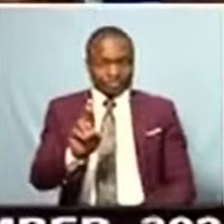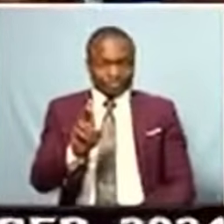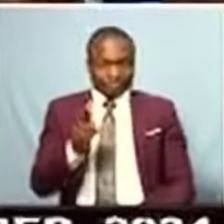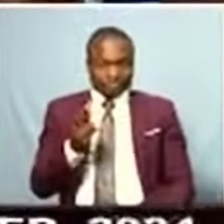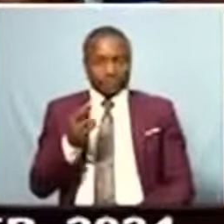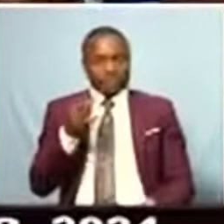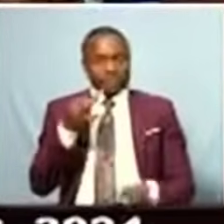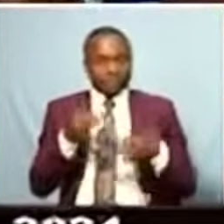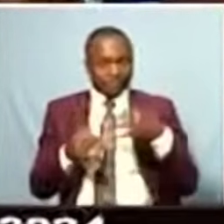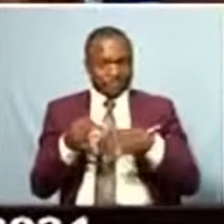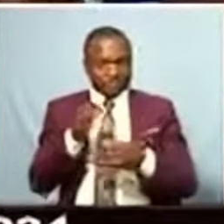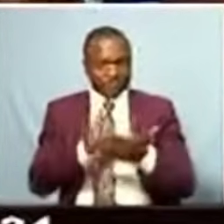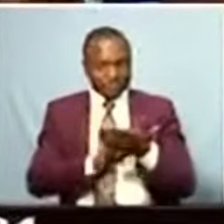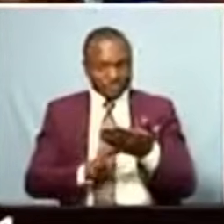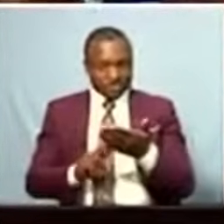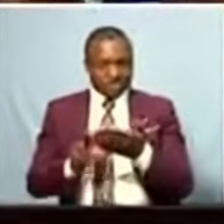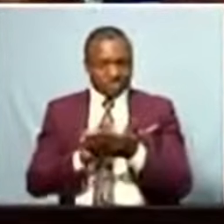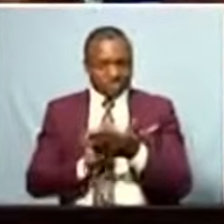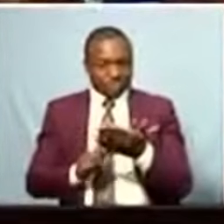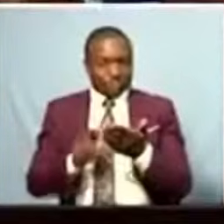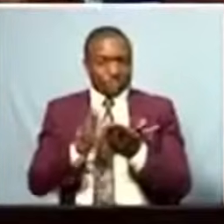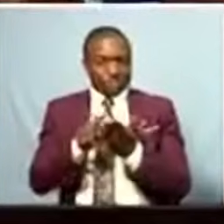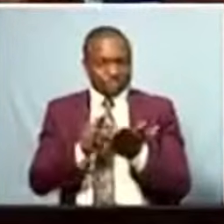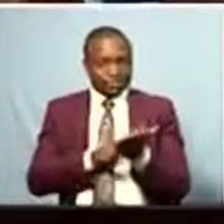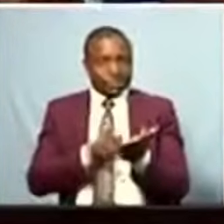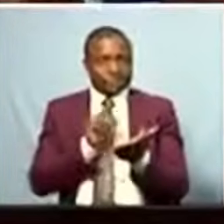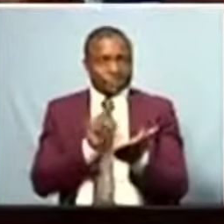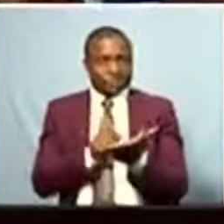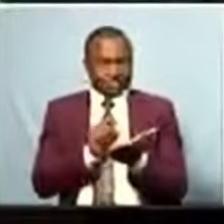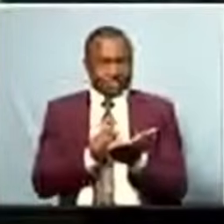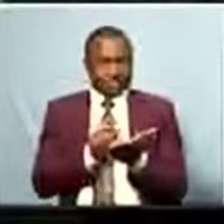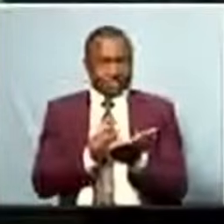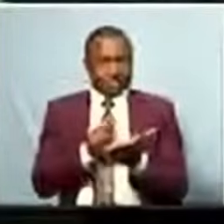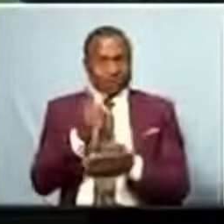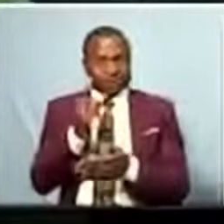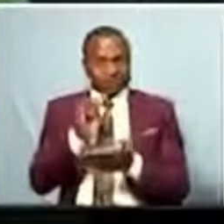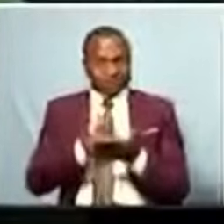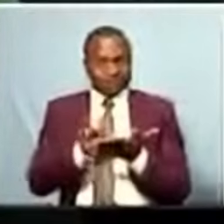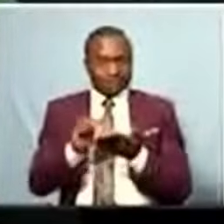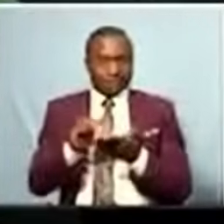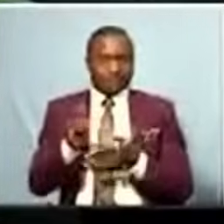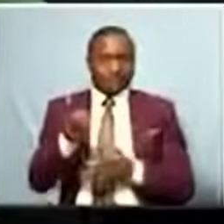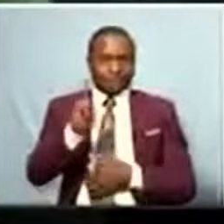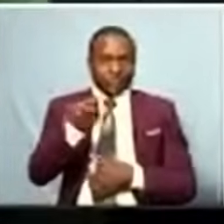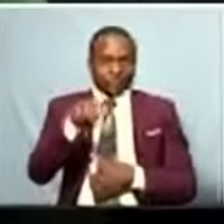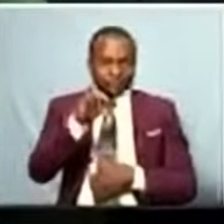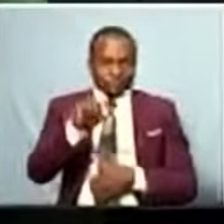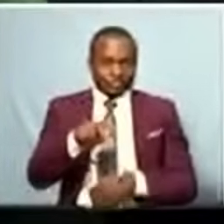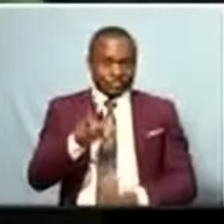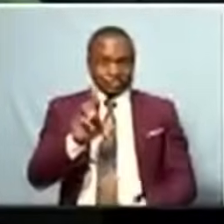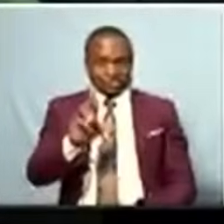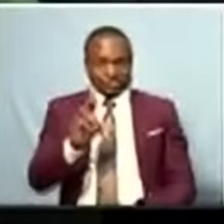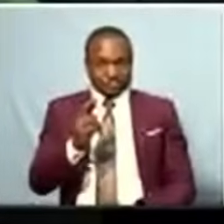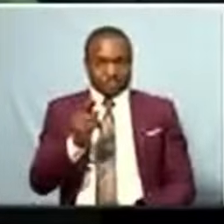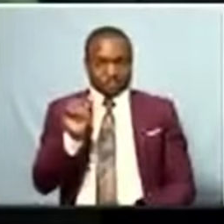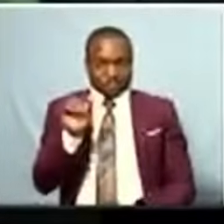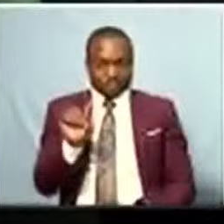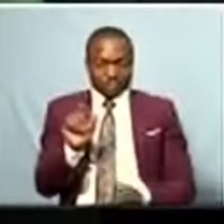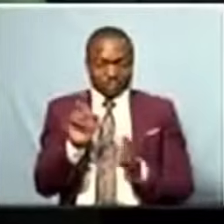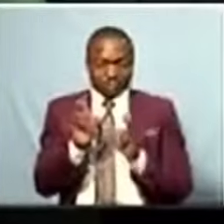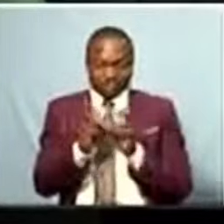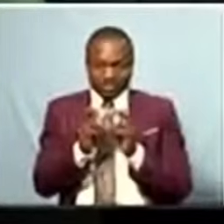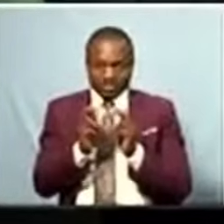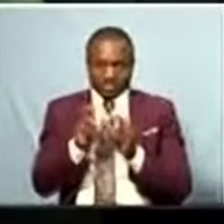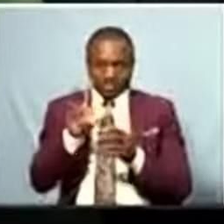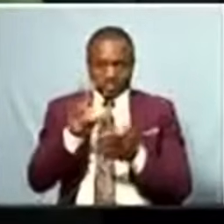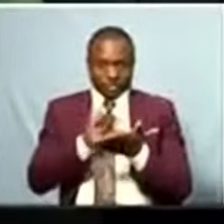if we reading from the submission of $1 million retention on a contract worth $300